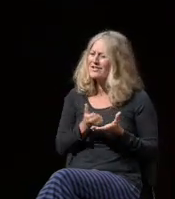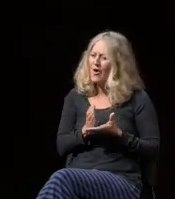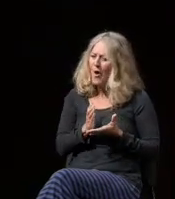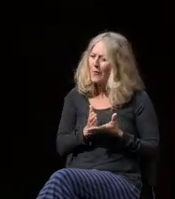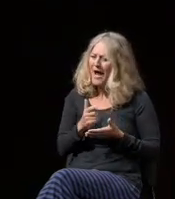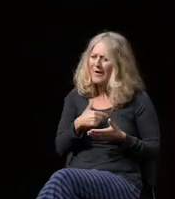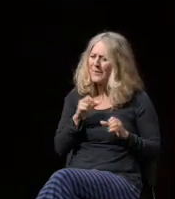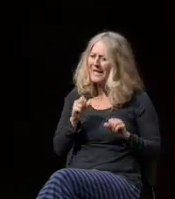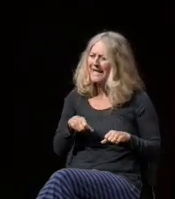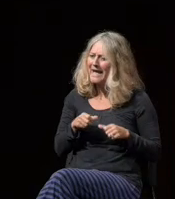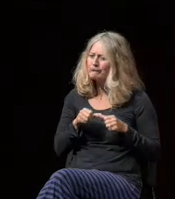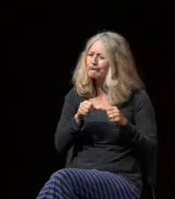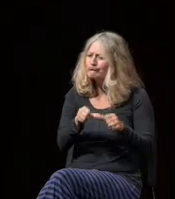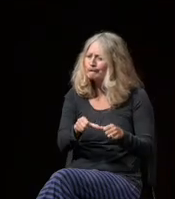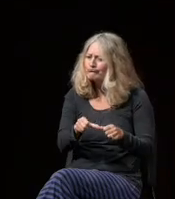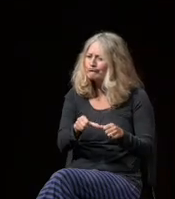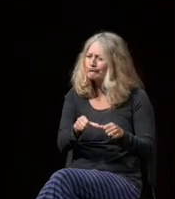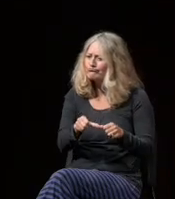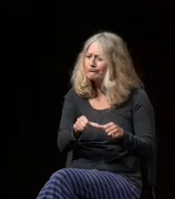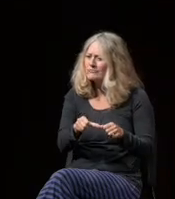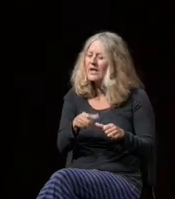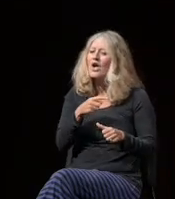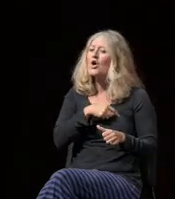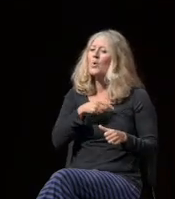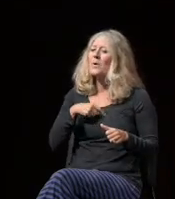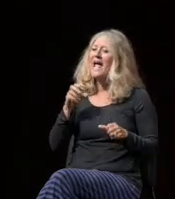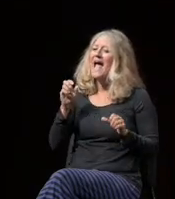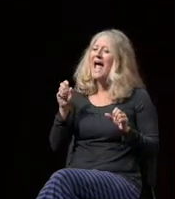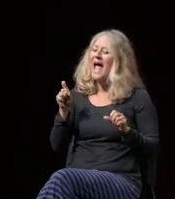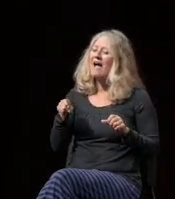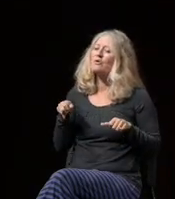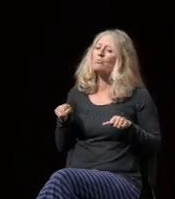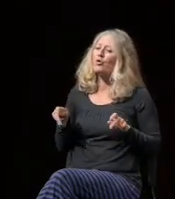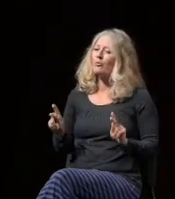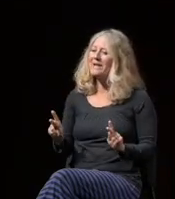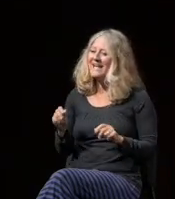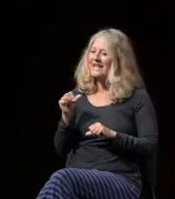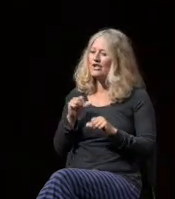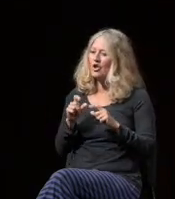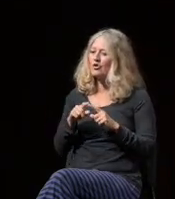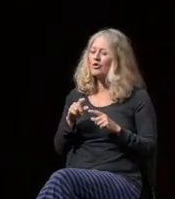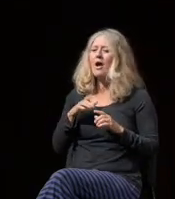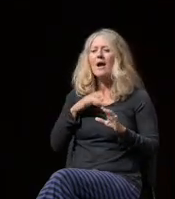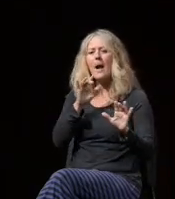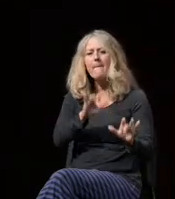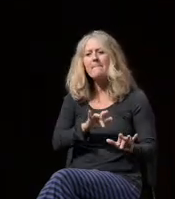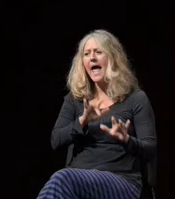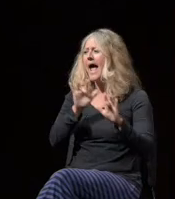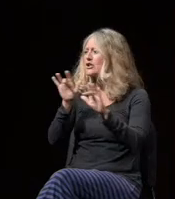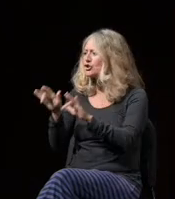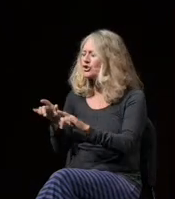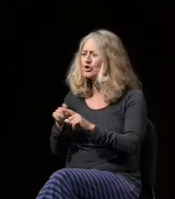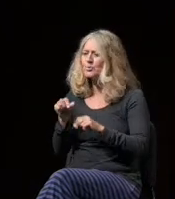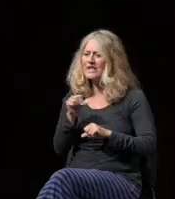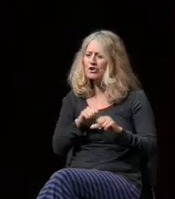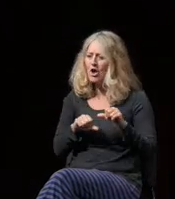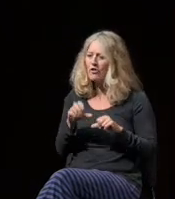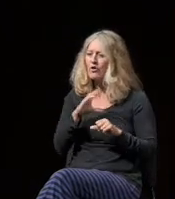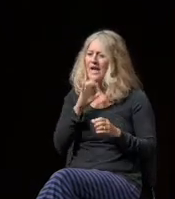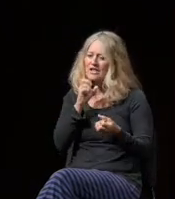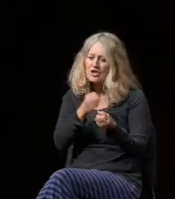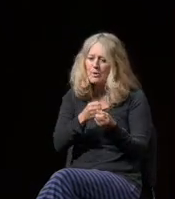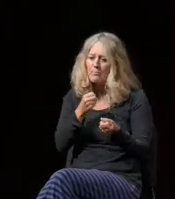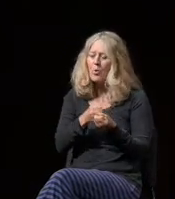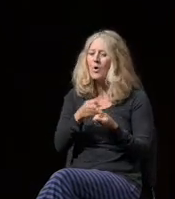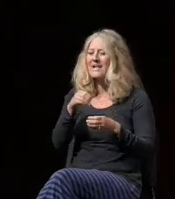get through that. We have to give each other permission to be imperfect. We can have compassion for each other and support each other